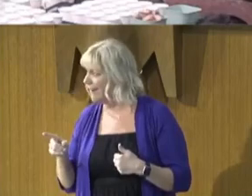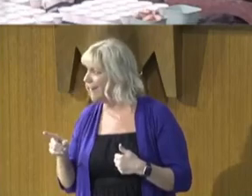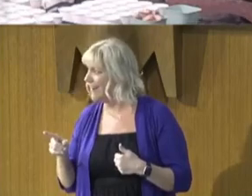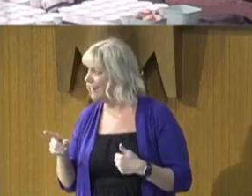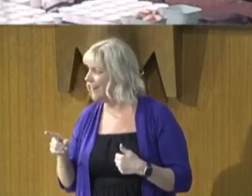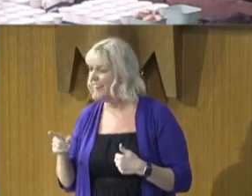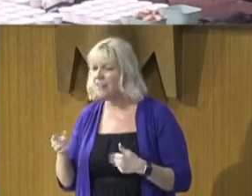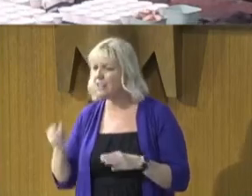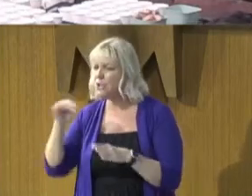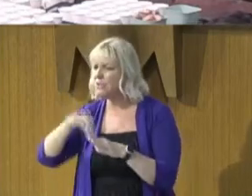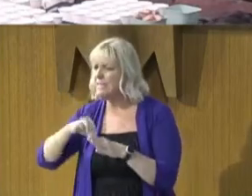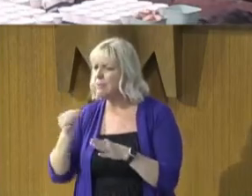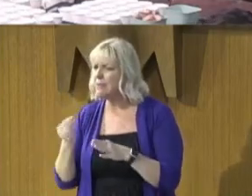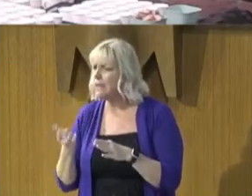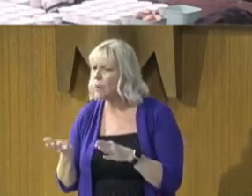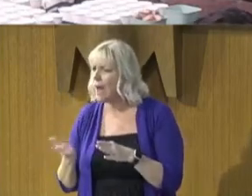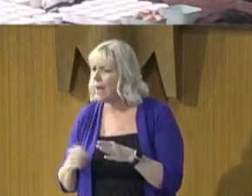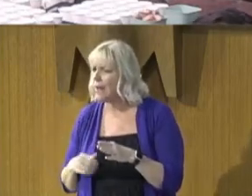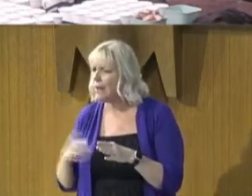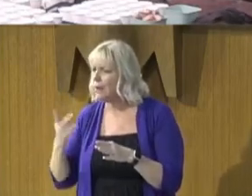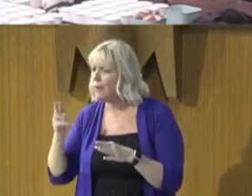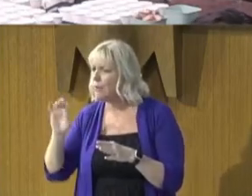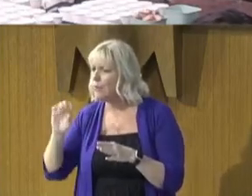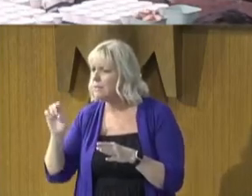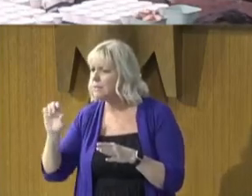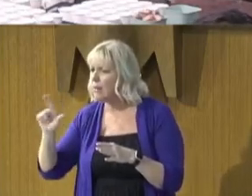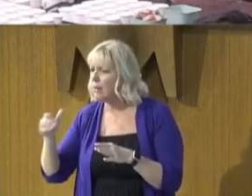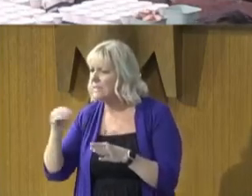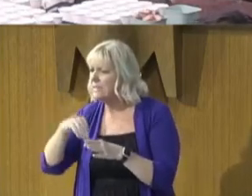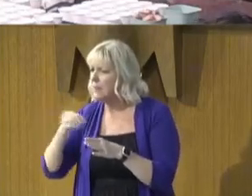What do you dip your pretzels in?